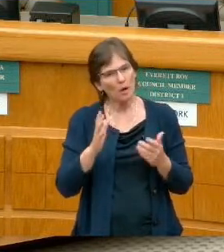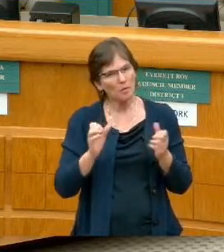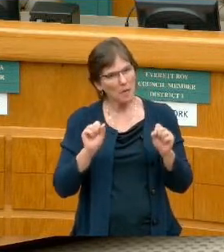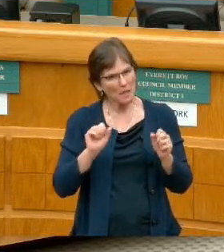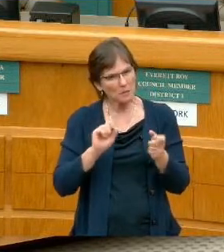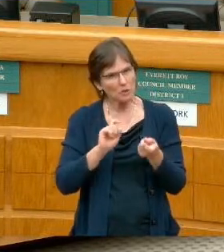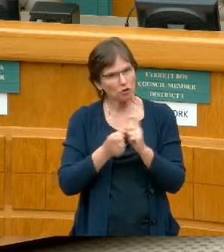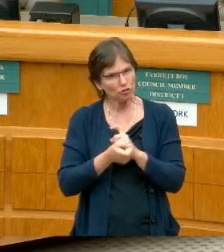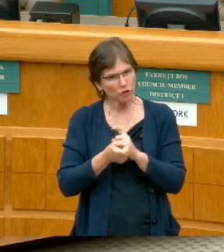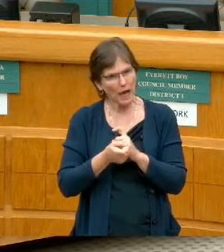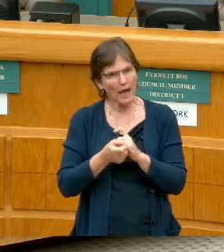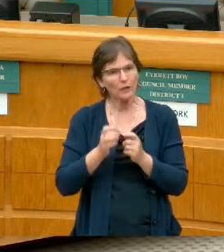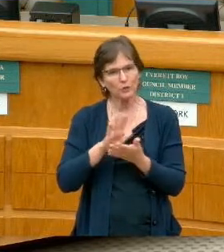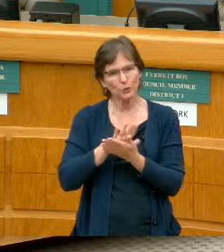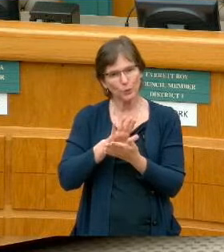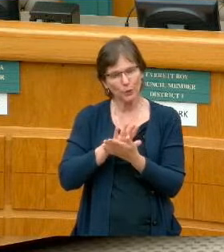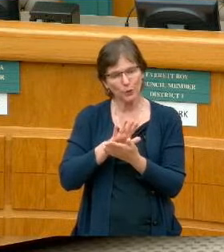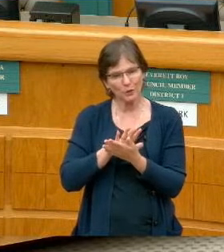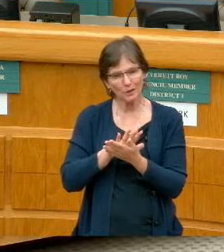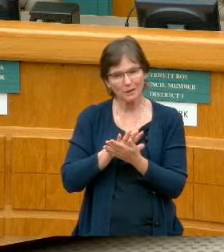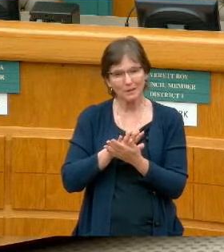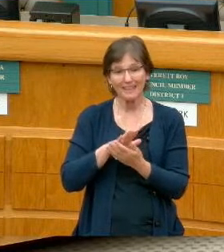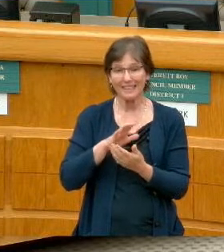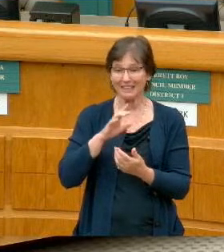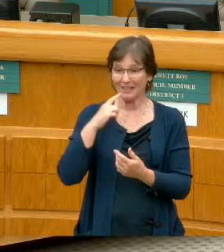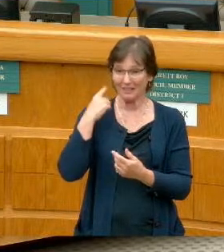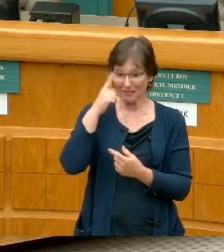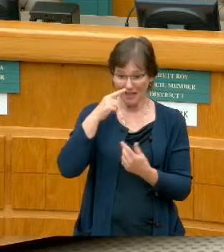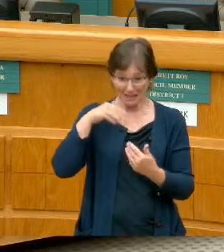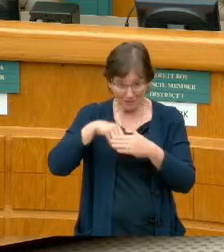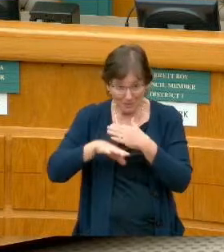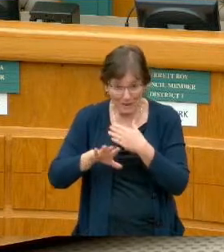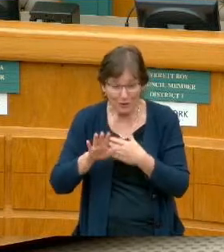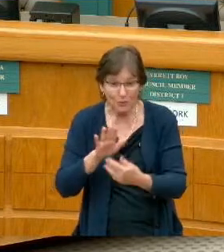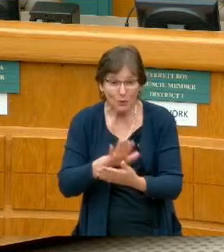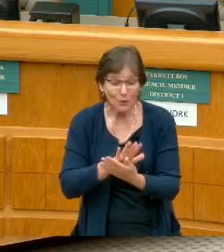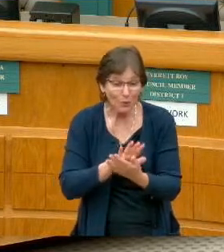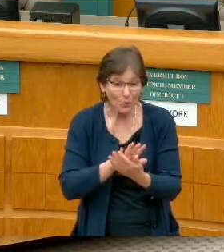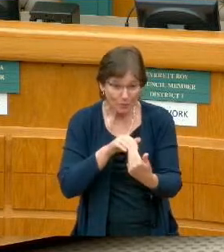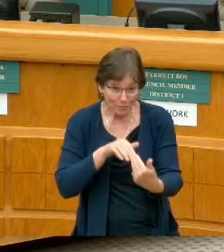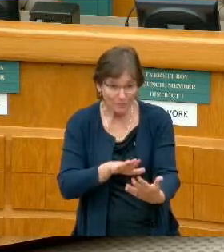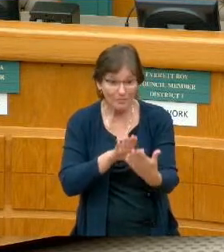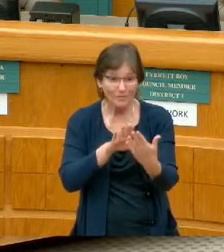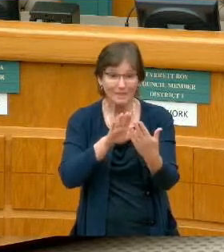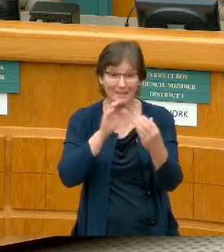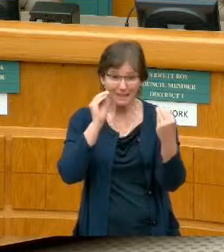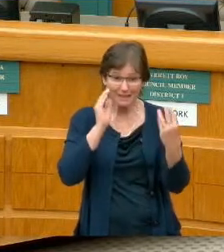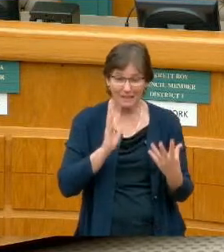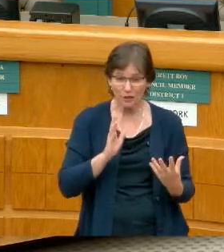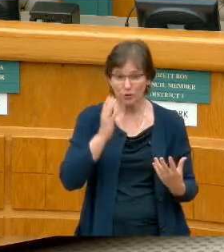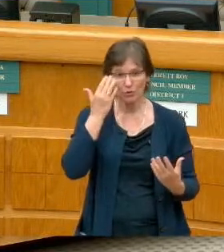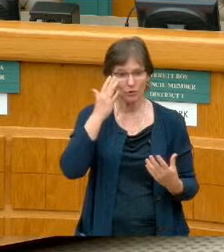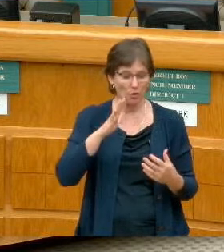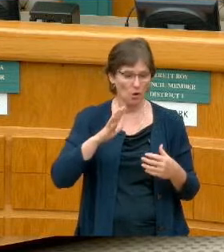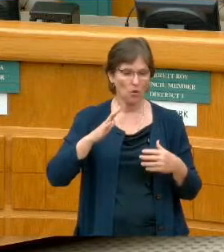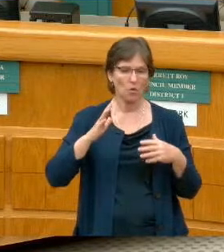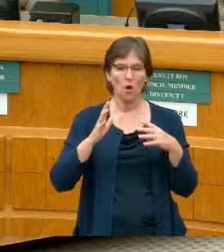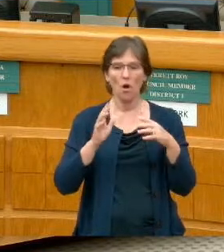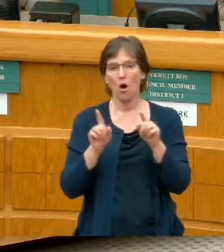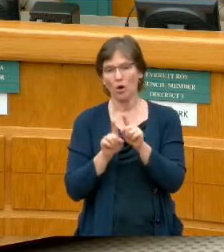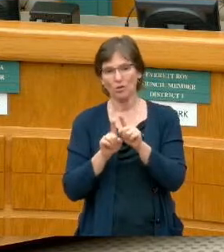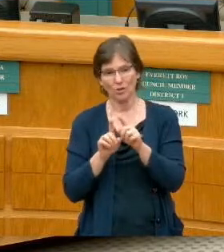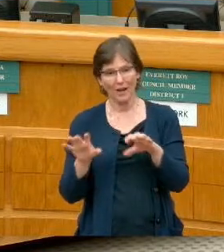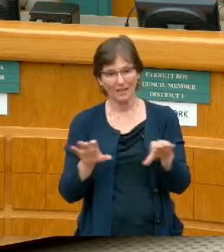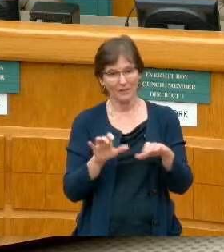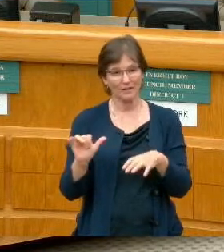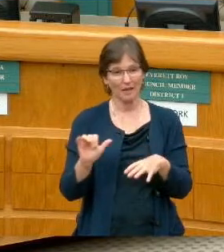well as football and other sport activities starting back up. Public health feels certain that wearing masks correctly and